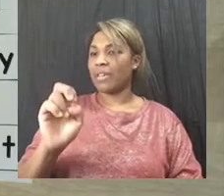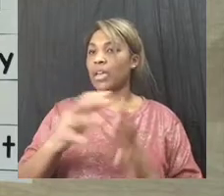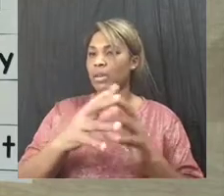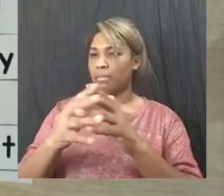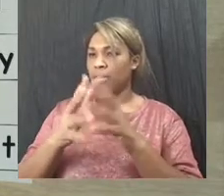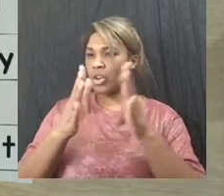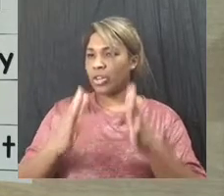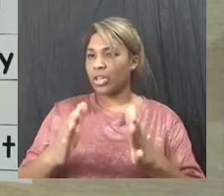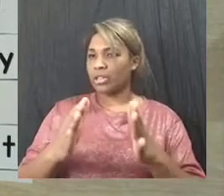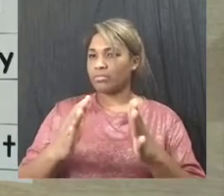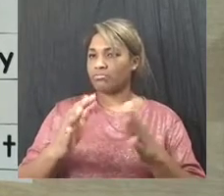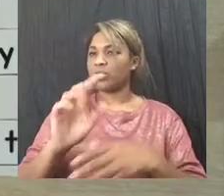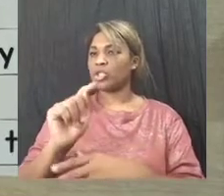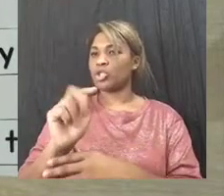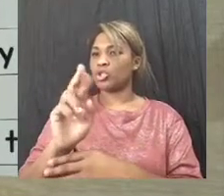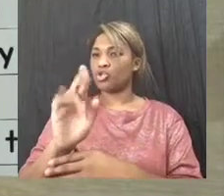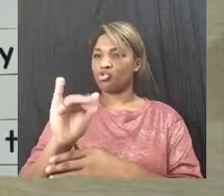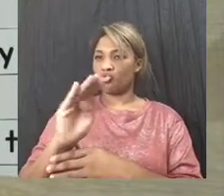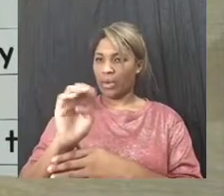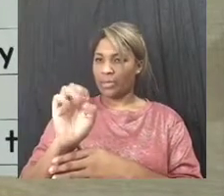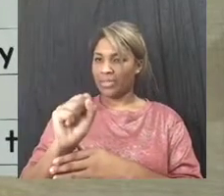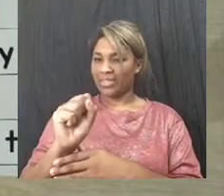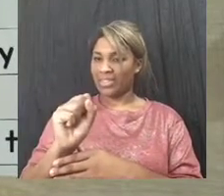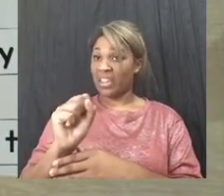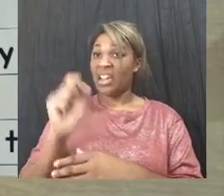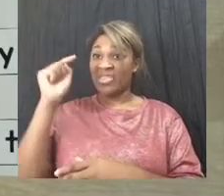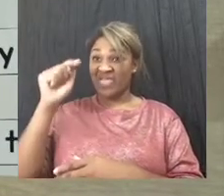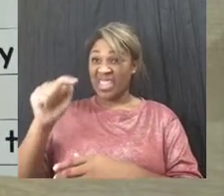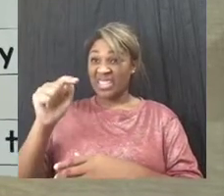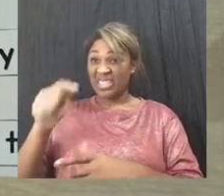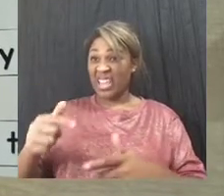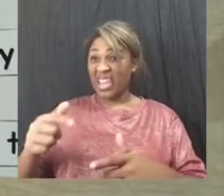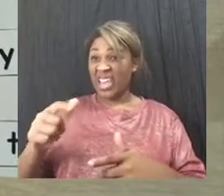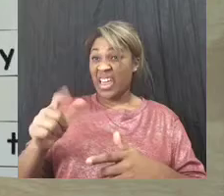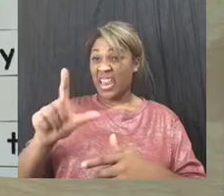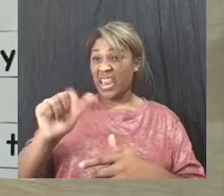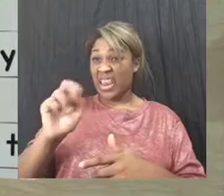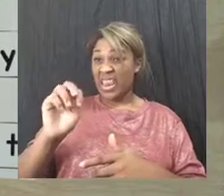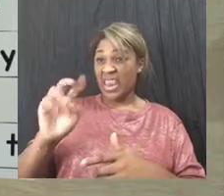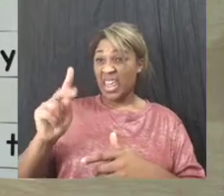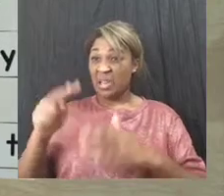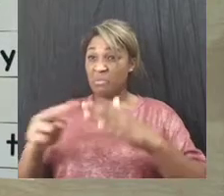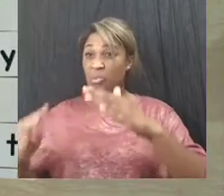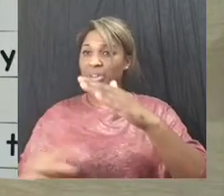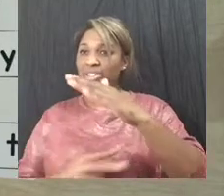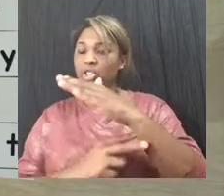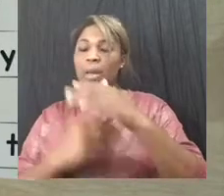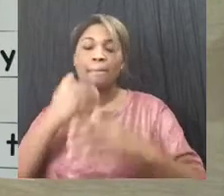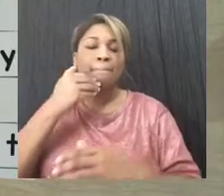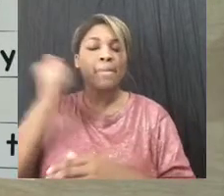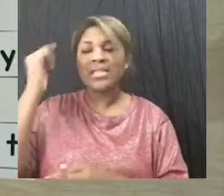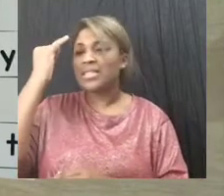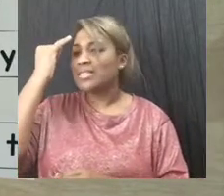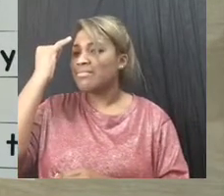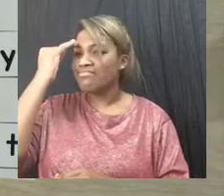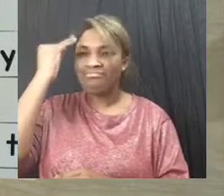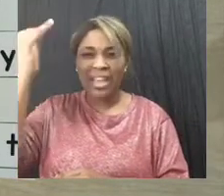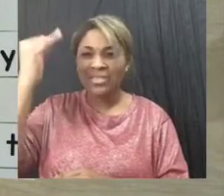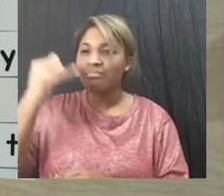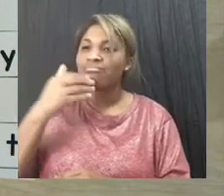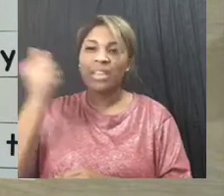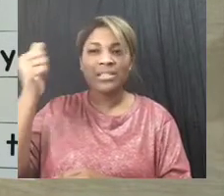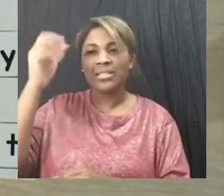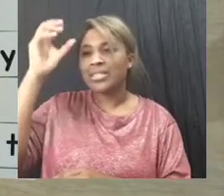our best guess at what happened. And so because it's a guess, we don't know it for sure. It's